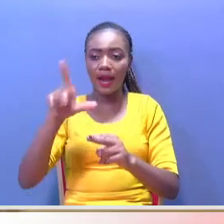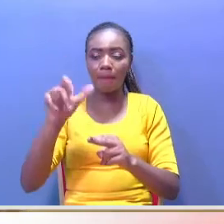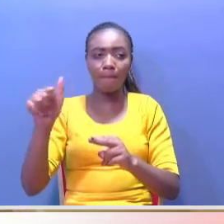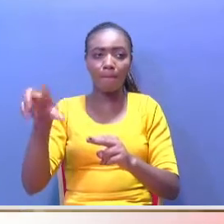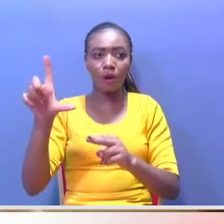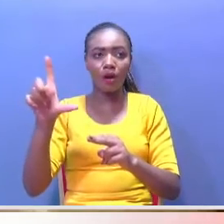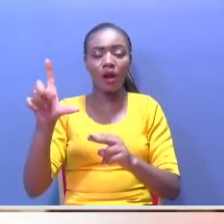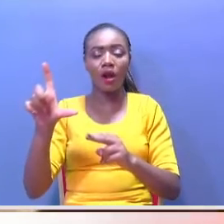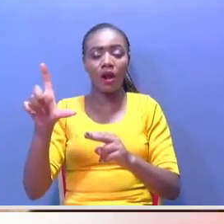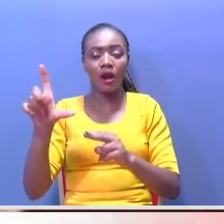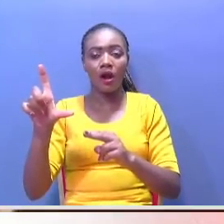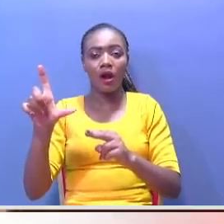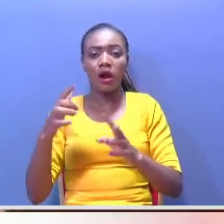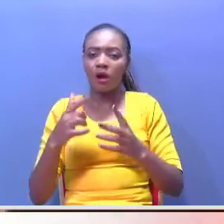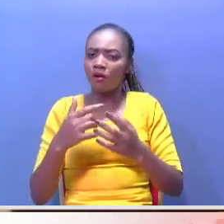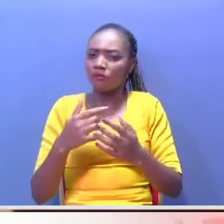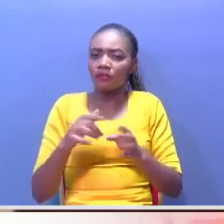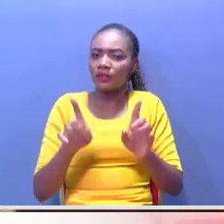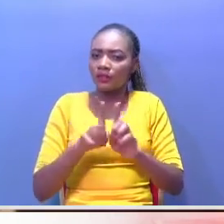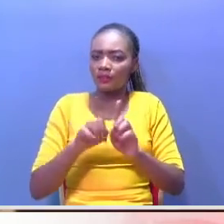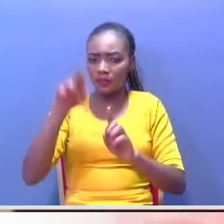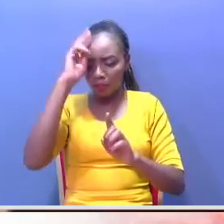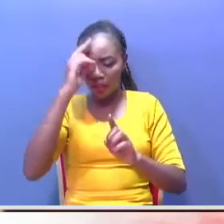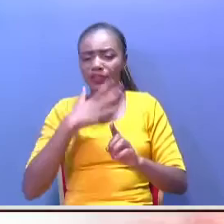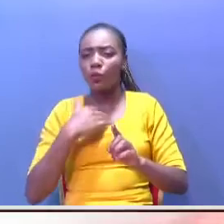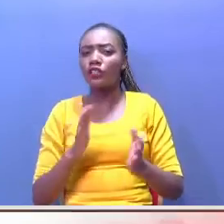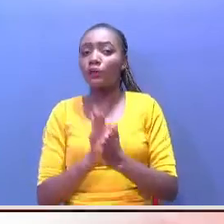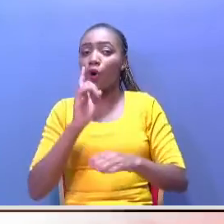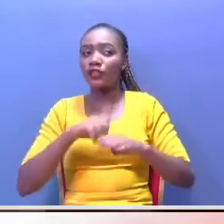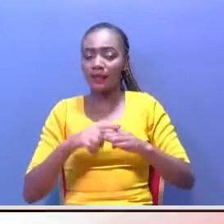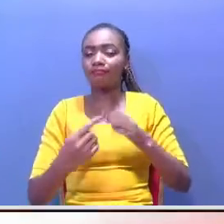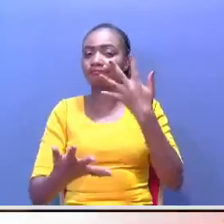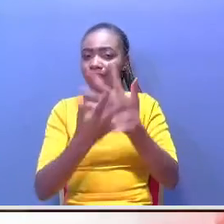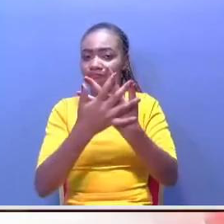not take plea as the police sought more time to hold the suspects.